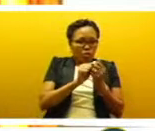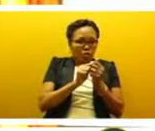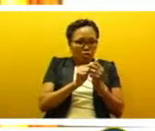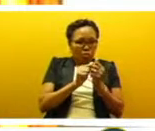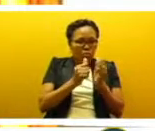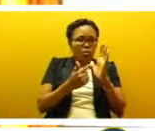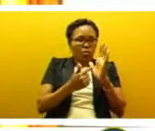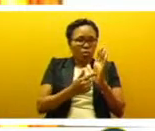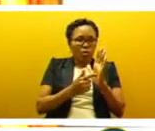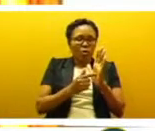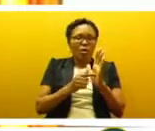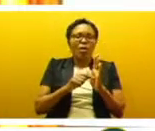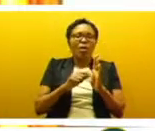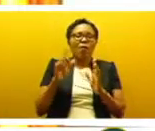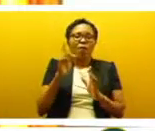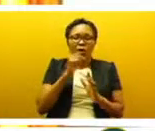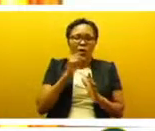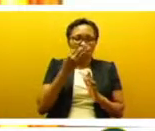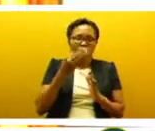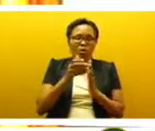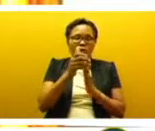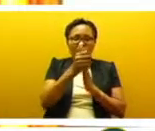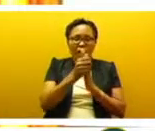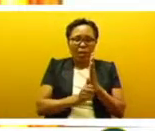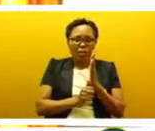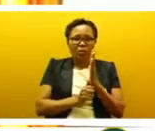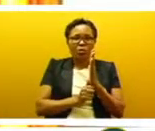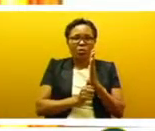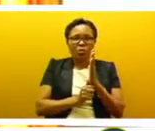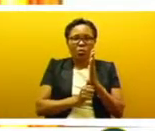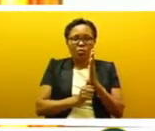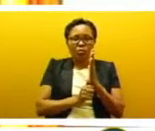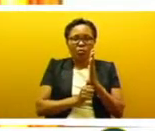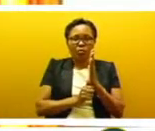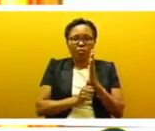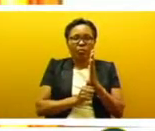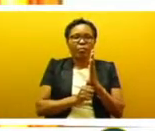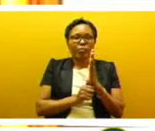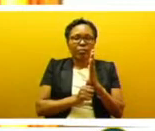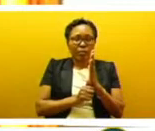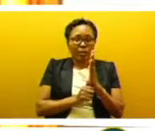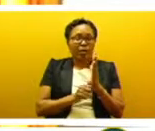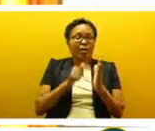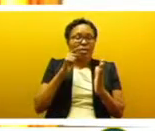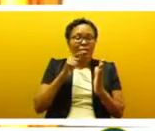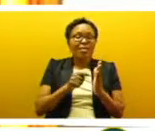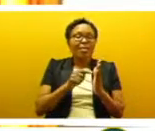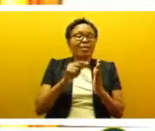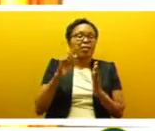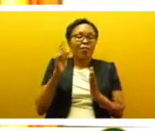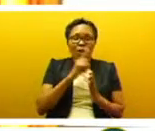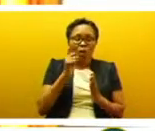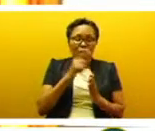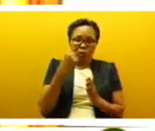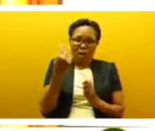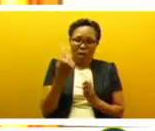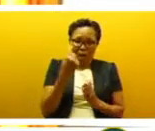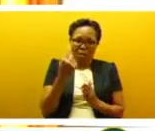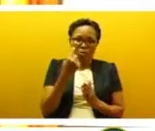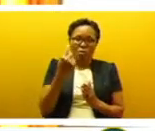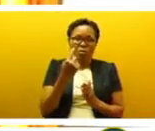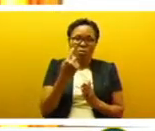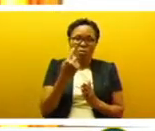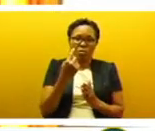of Article 138(3)(c). It tilts on that violation. And that violation alone, my lord,